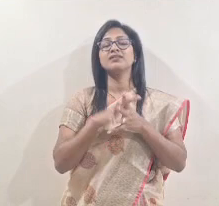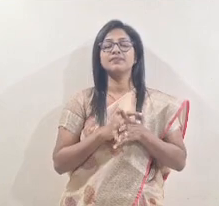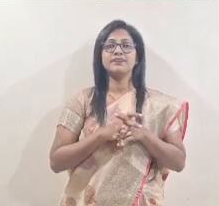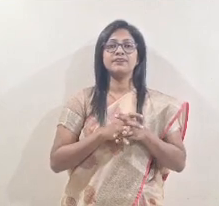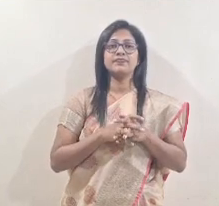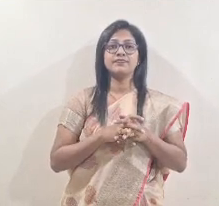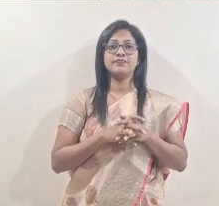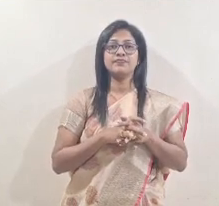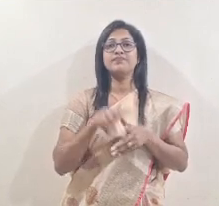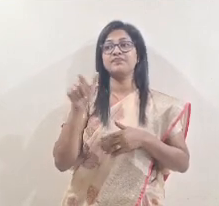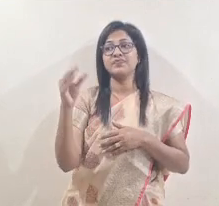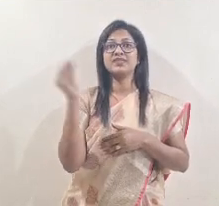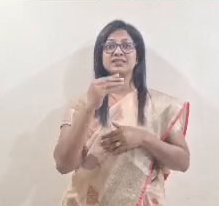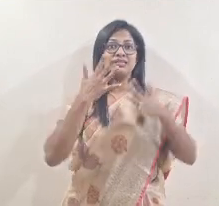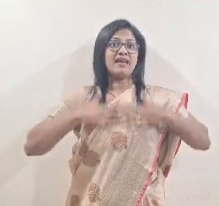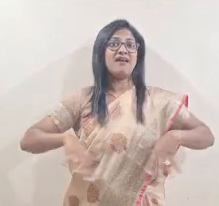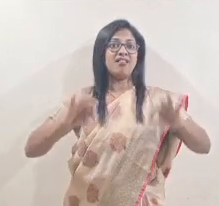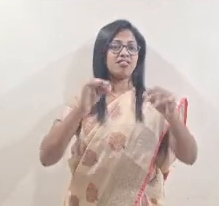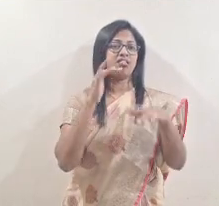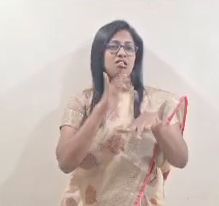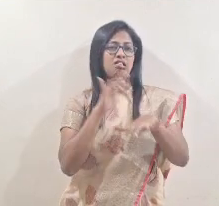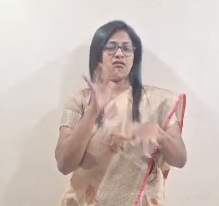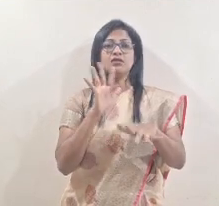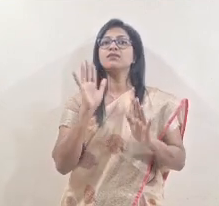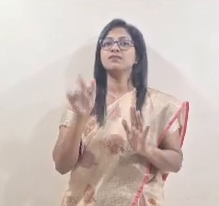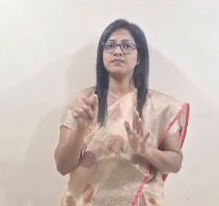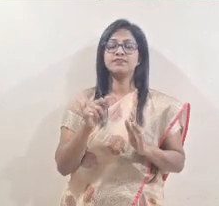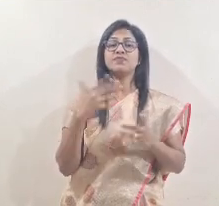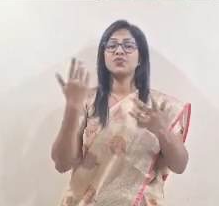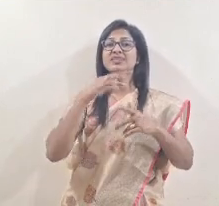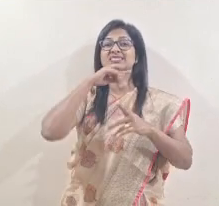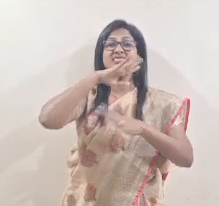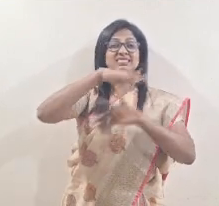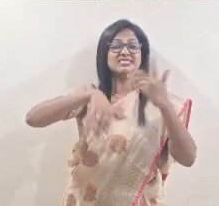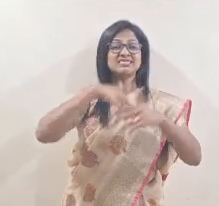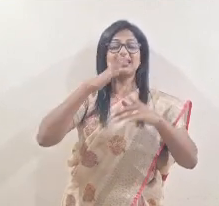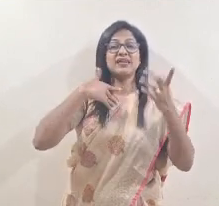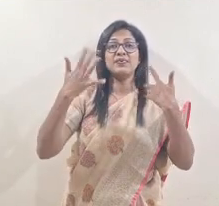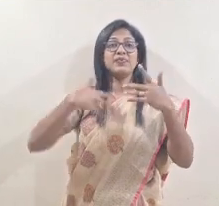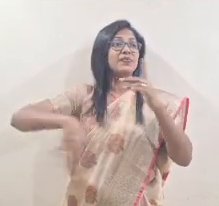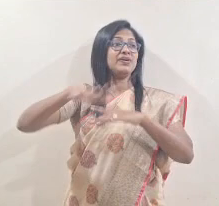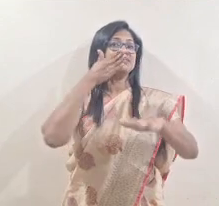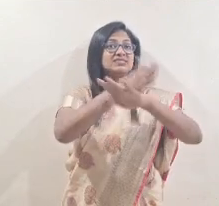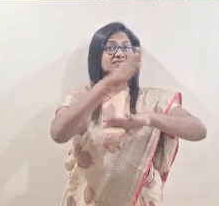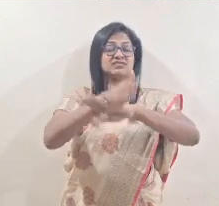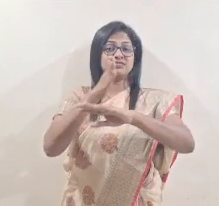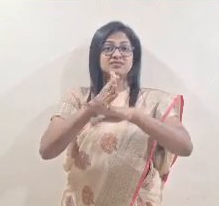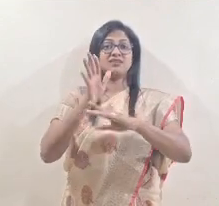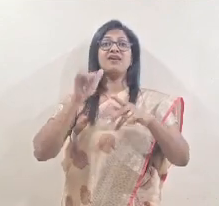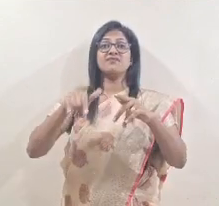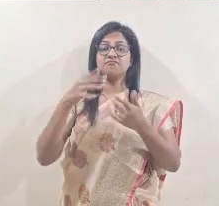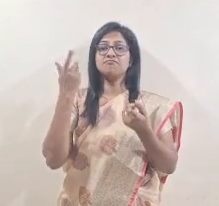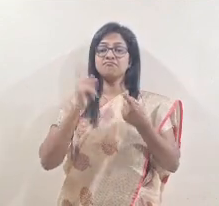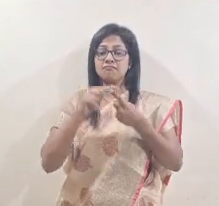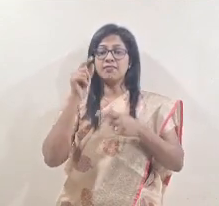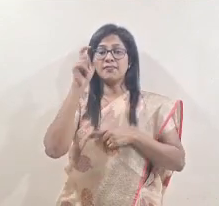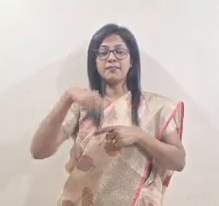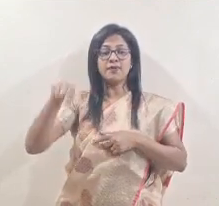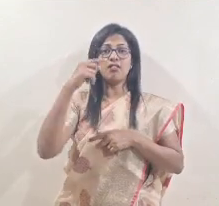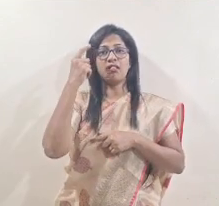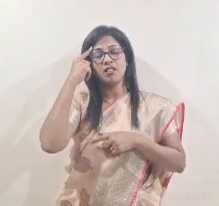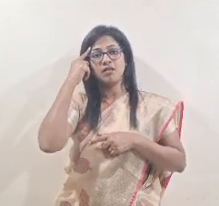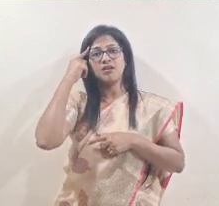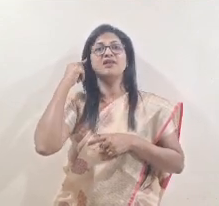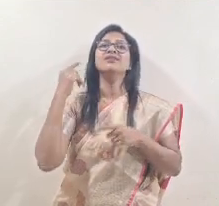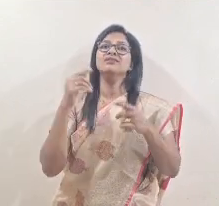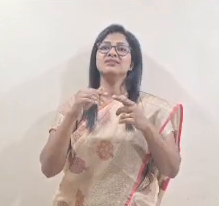like a health concern because of its toxicity or carcinogenic properties, and they have the tendency to just